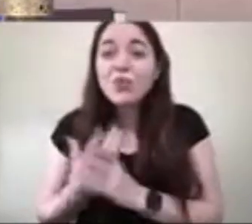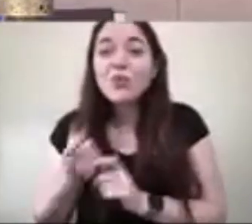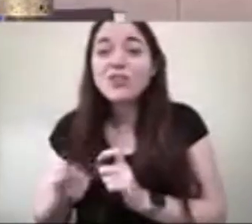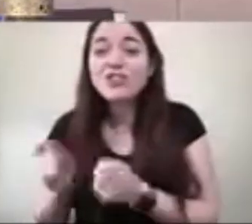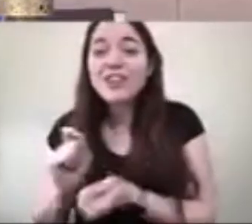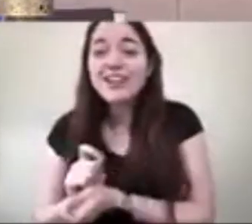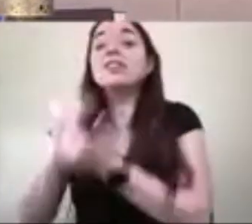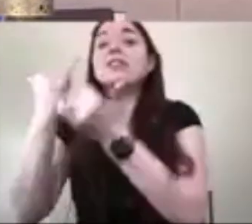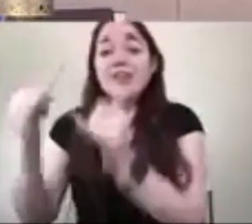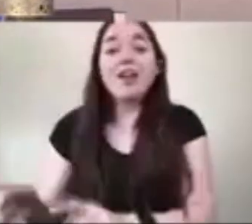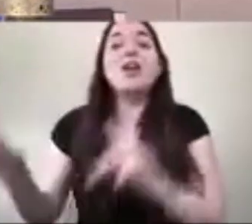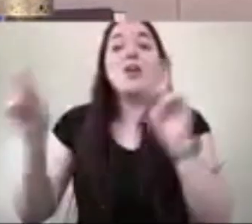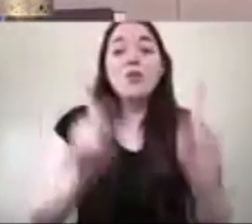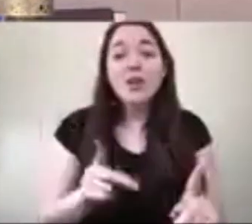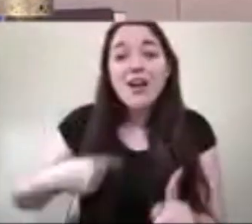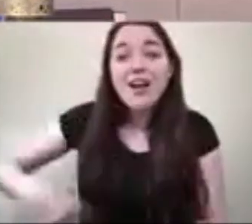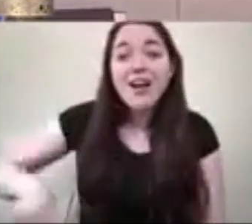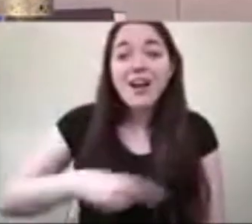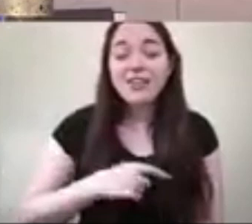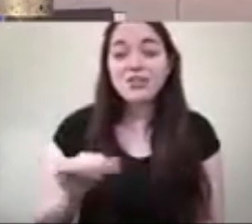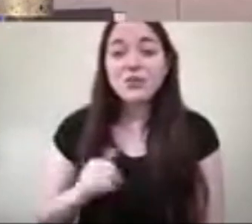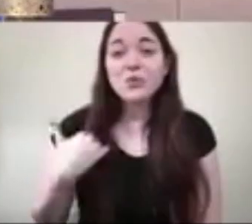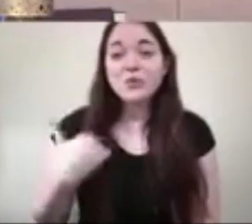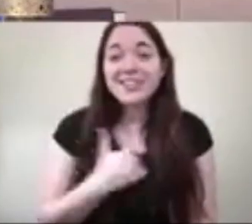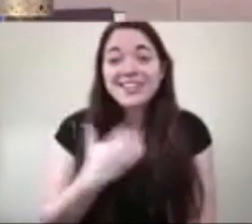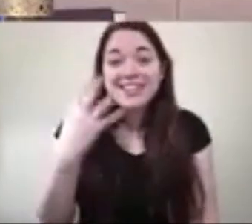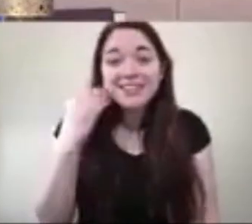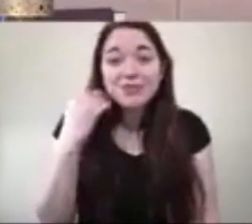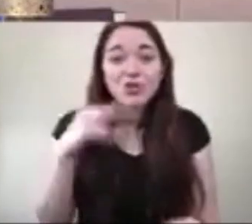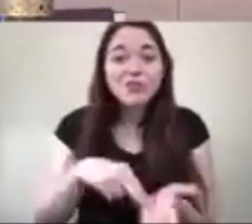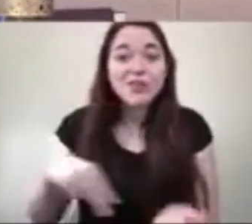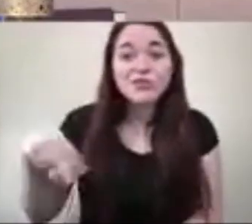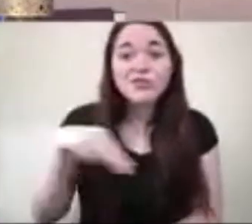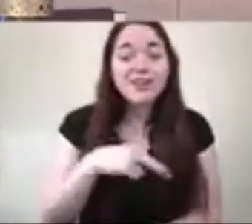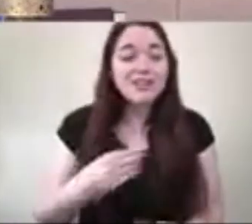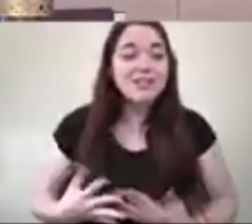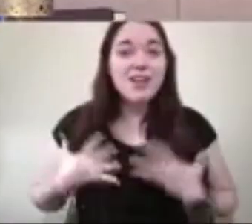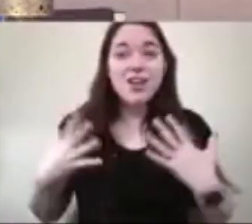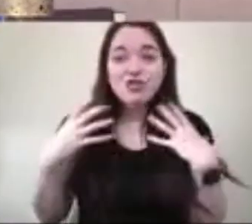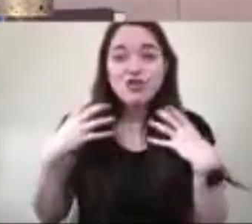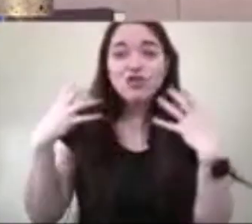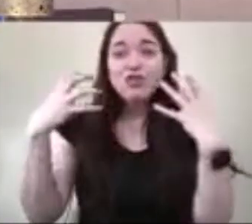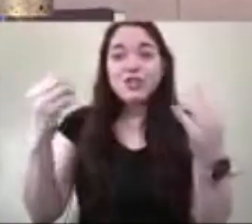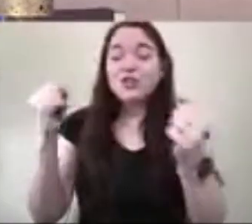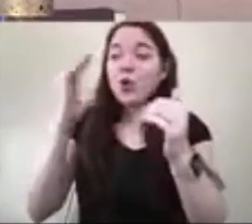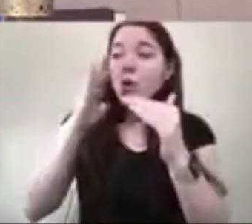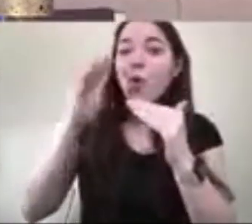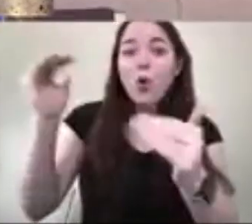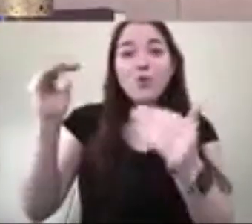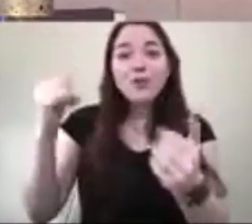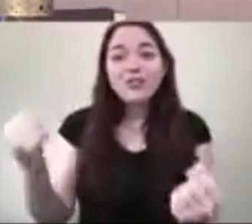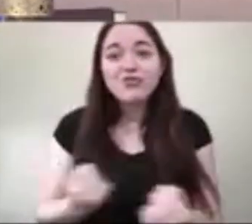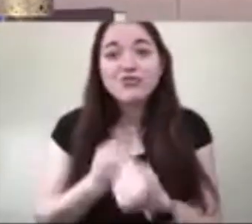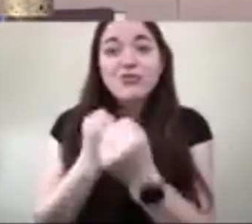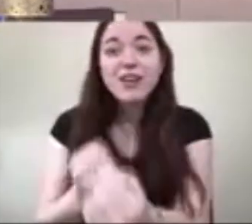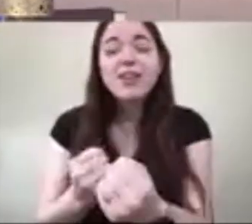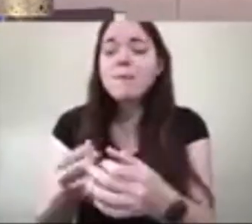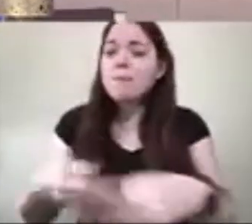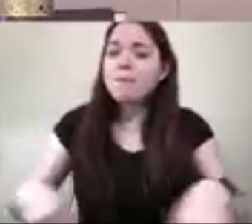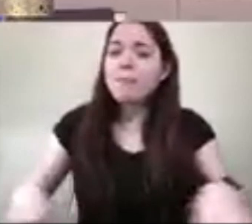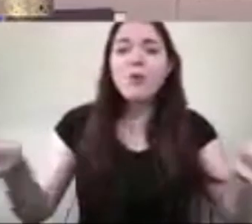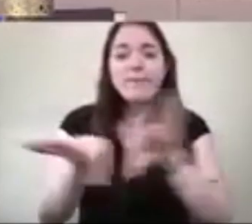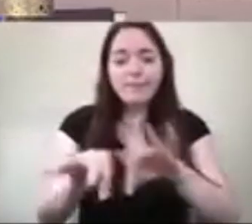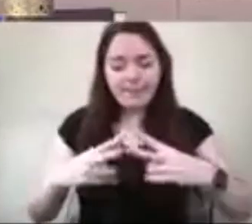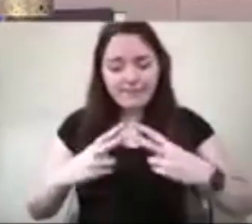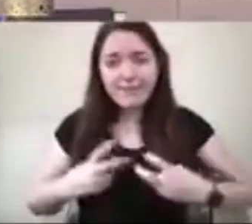resurrected courage and hope and freedom and strength. And just important, that we work on ourselves